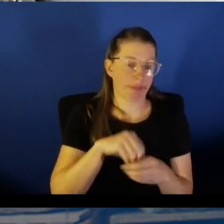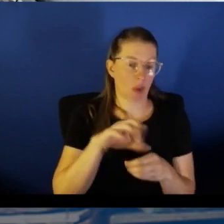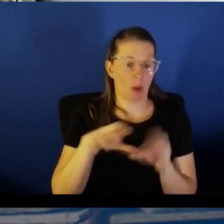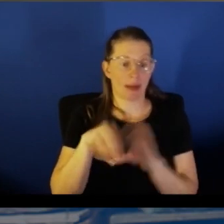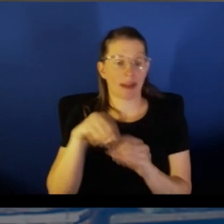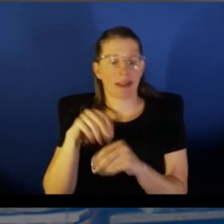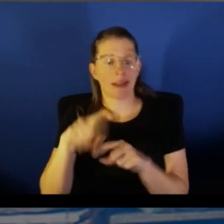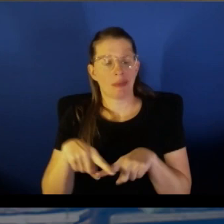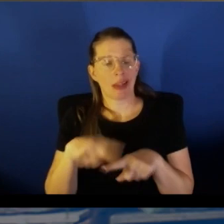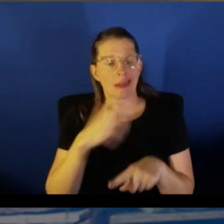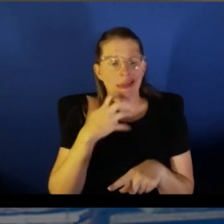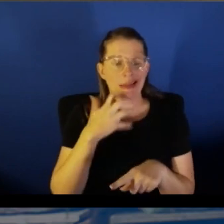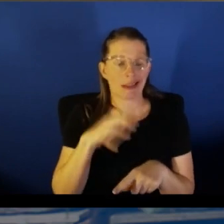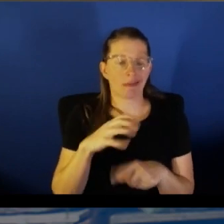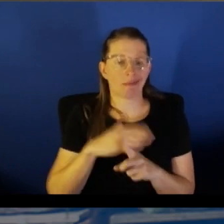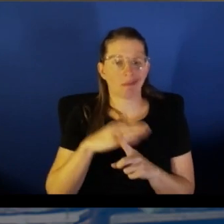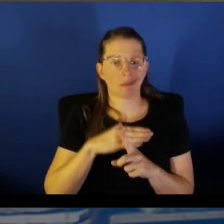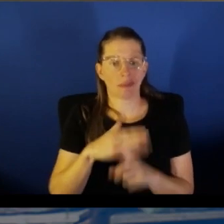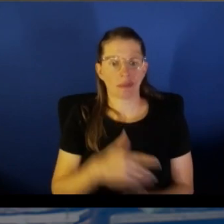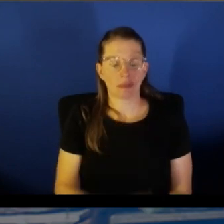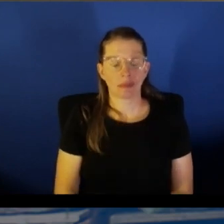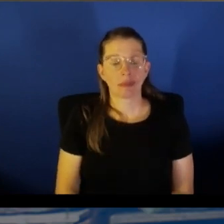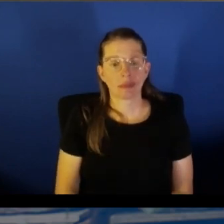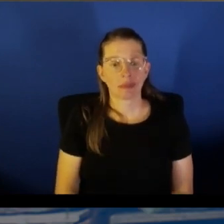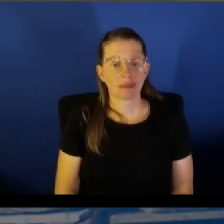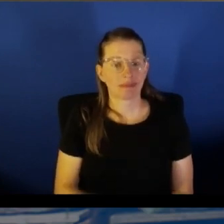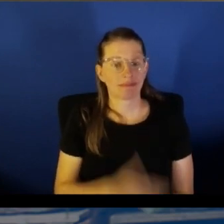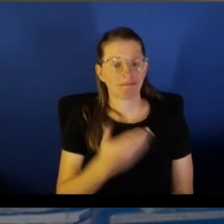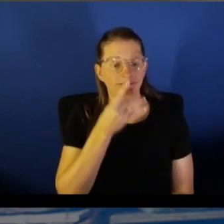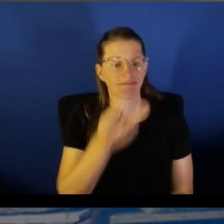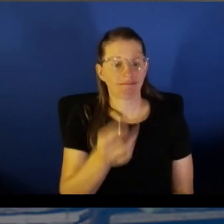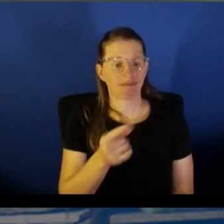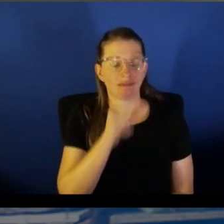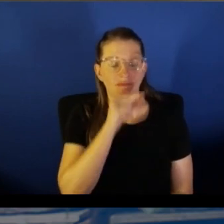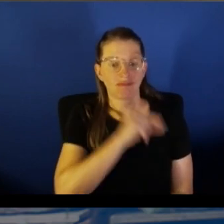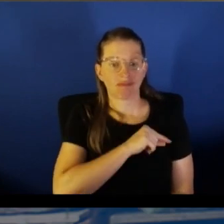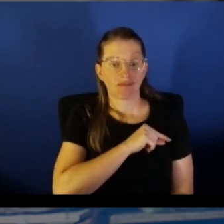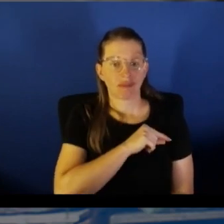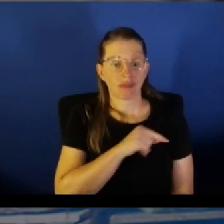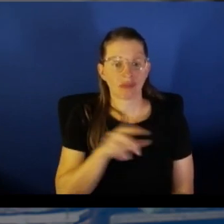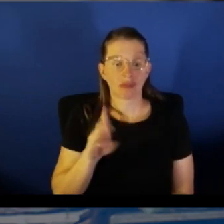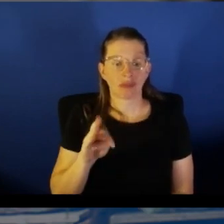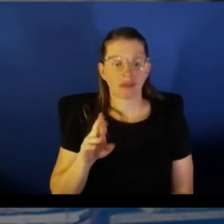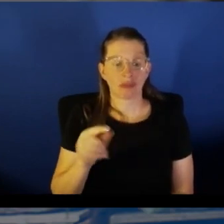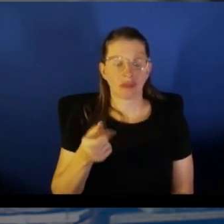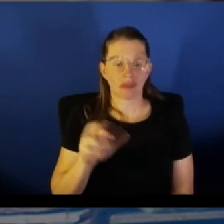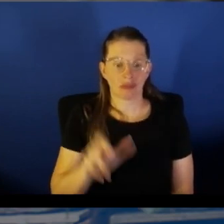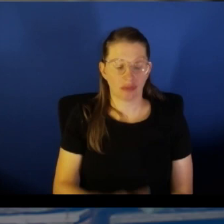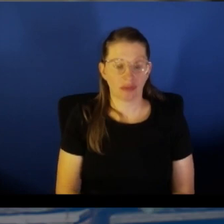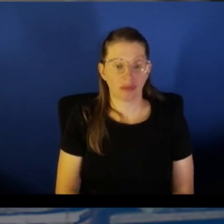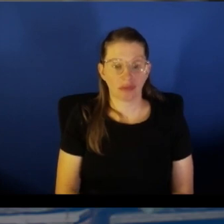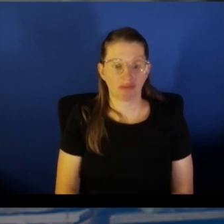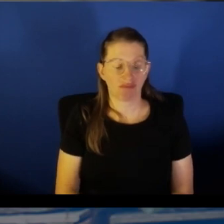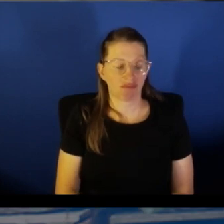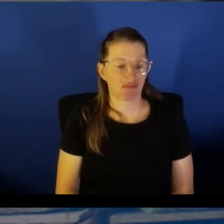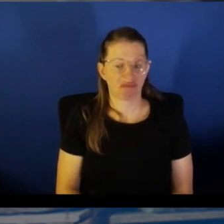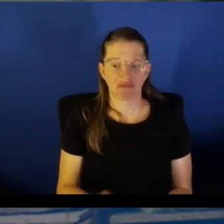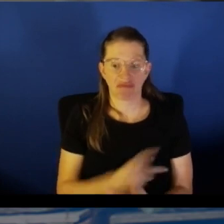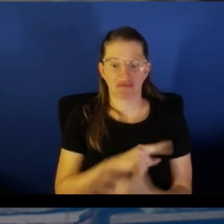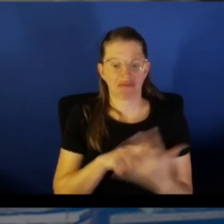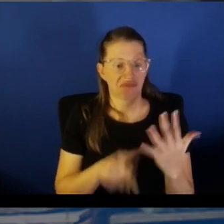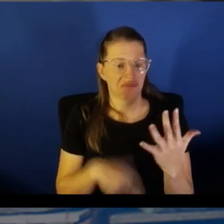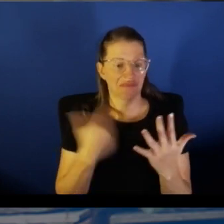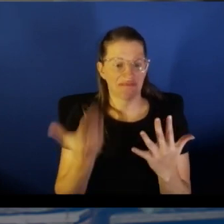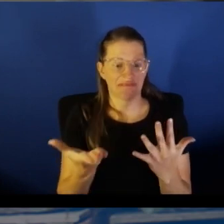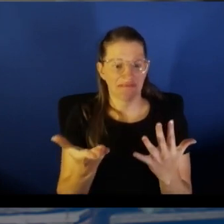how hot it is. And here we have our delicious turkey burger, great summer recipe with some pickled onions, Havarti cheese, frisee lettuce, and a little bit of avocado on the